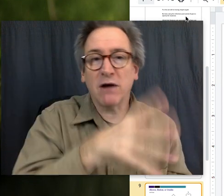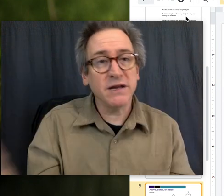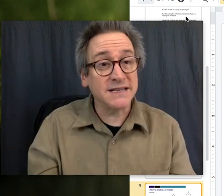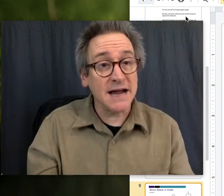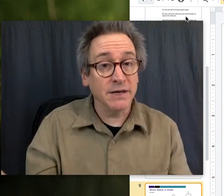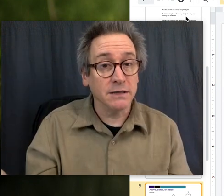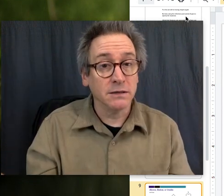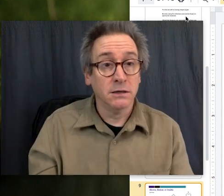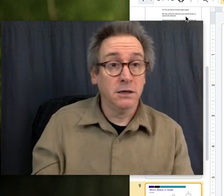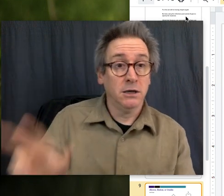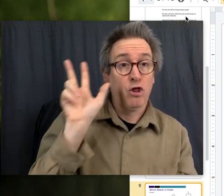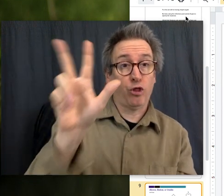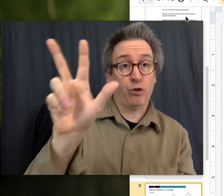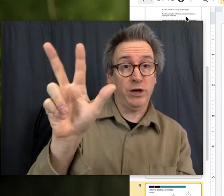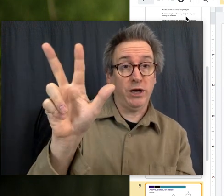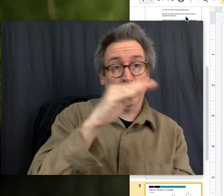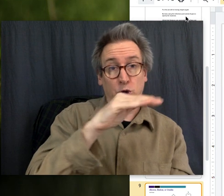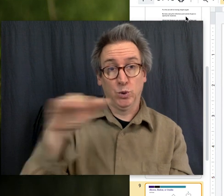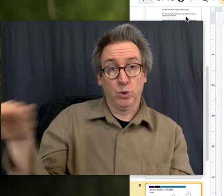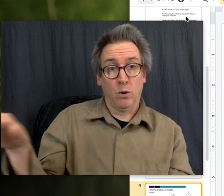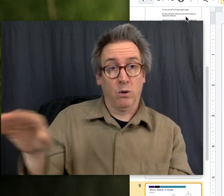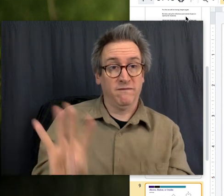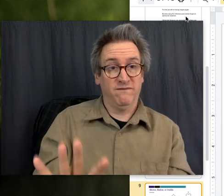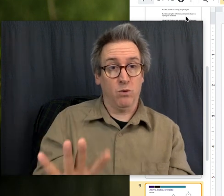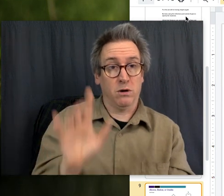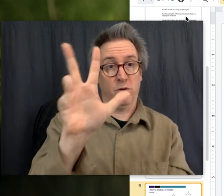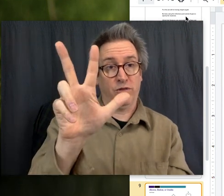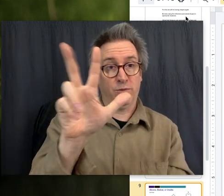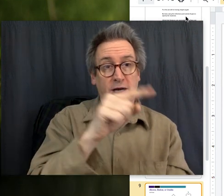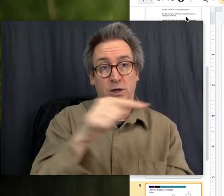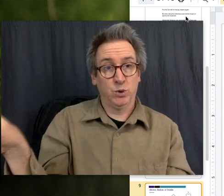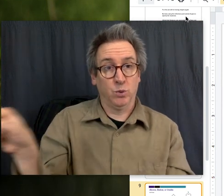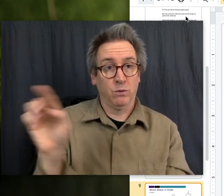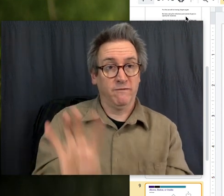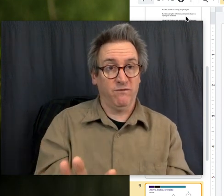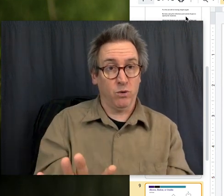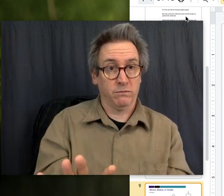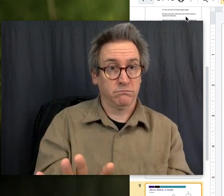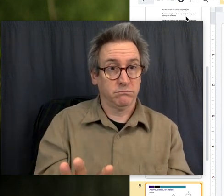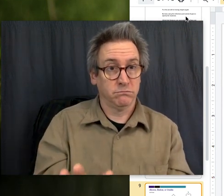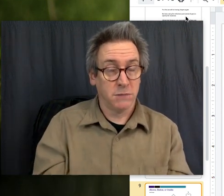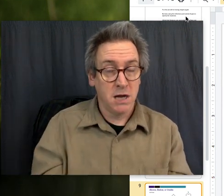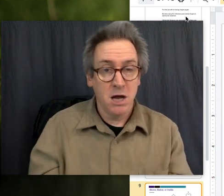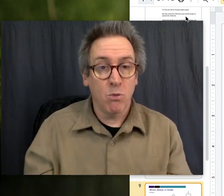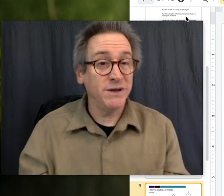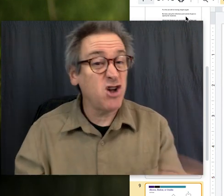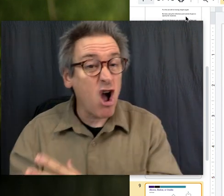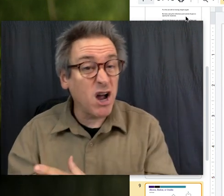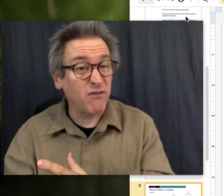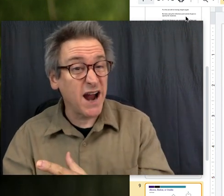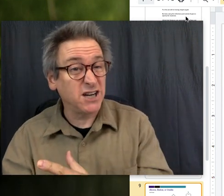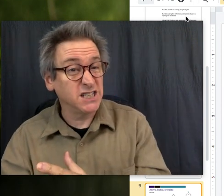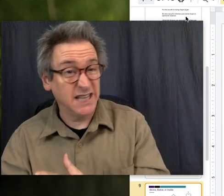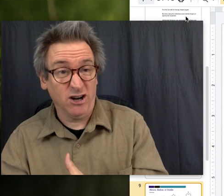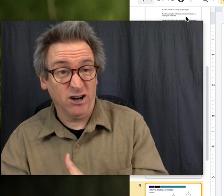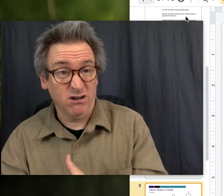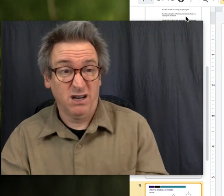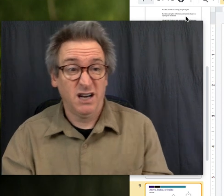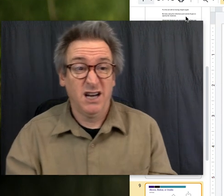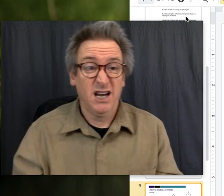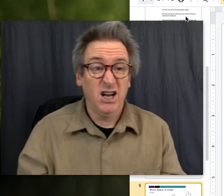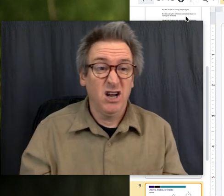If we got rid of the diamond, 3, 4, or 3, 4. When we talk about fractions